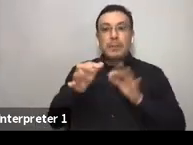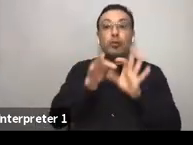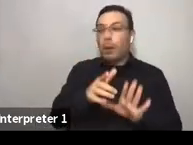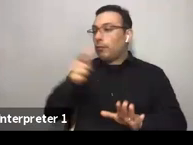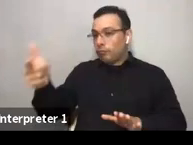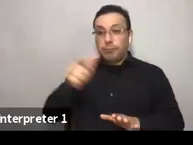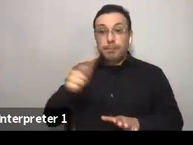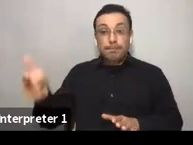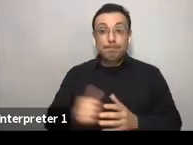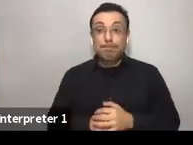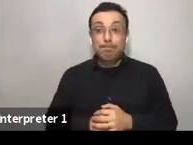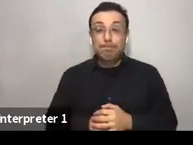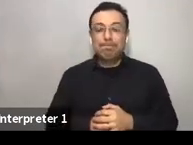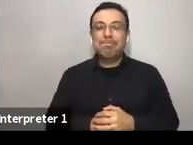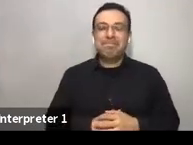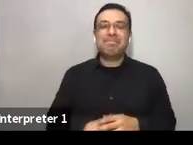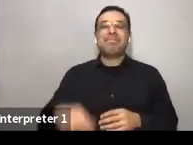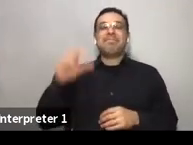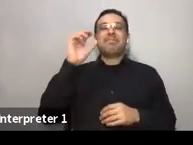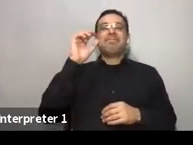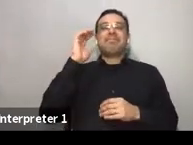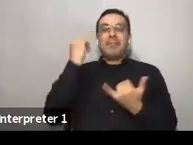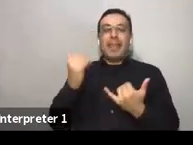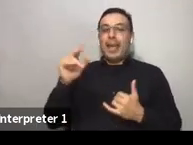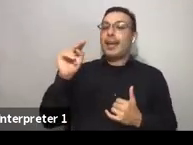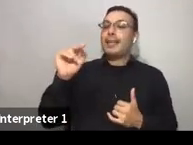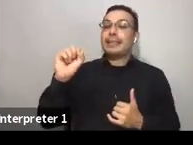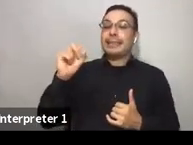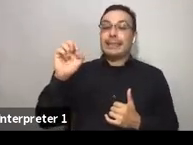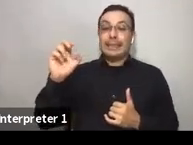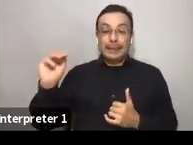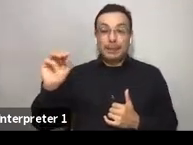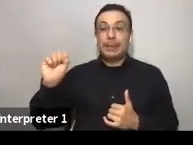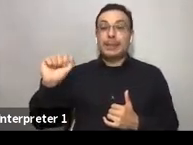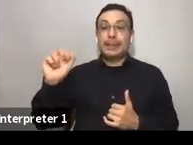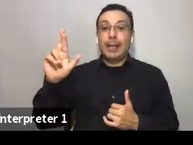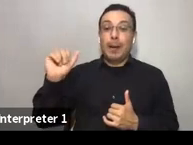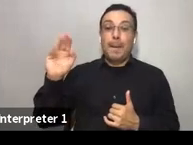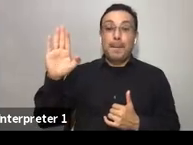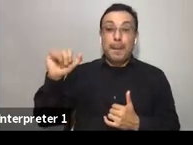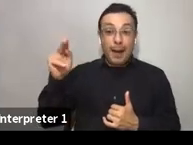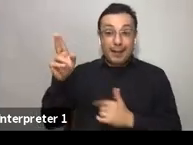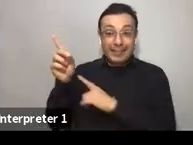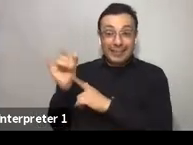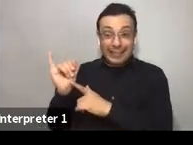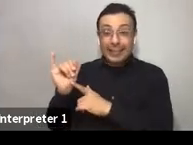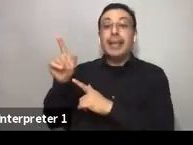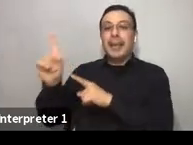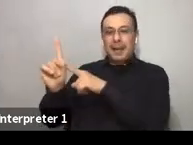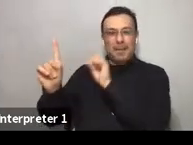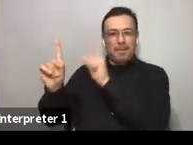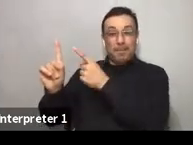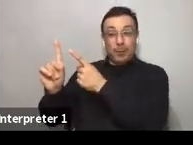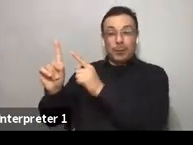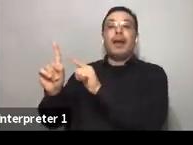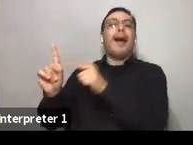With that, I'm going to hand it over to Nasim Sarabandi to introduce Corbin. Good afternoon,